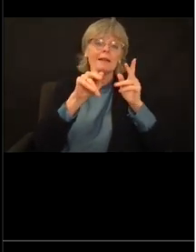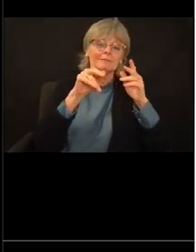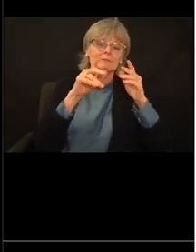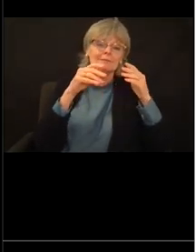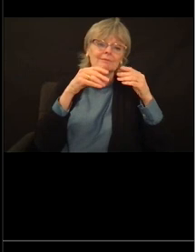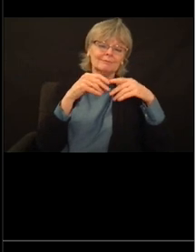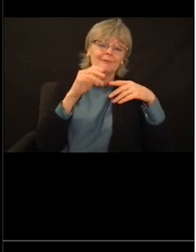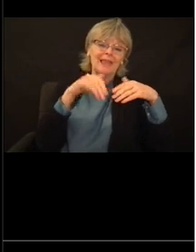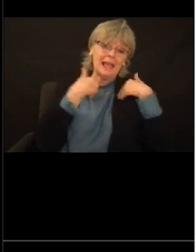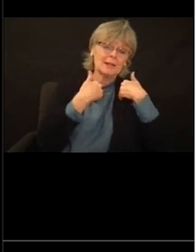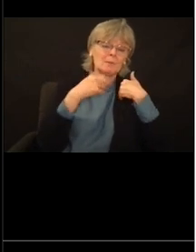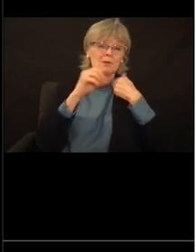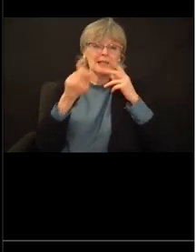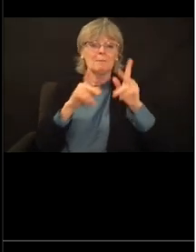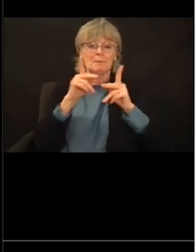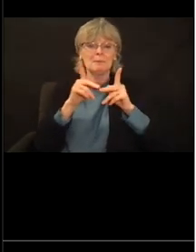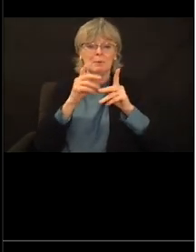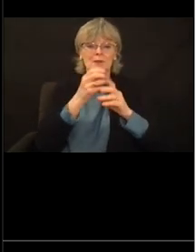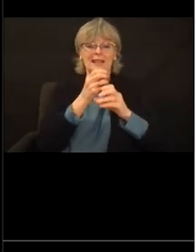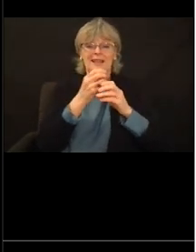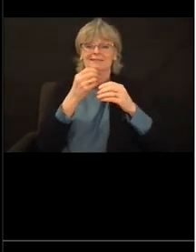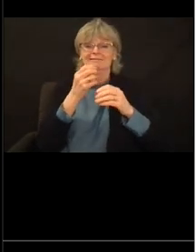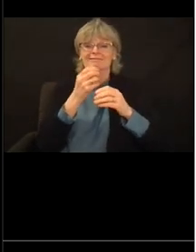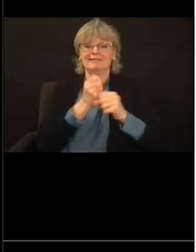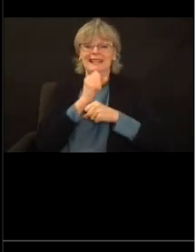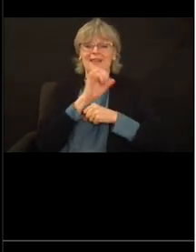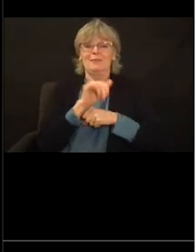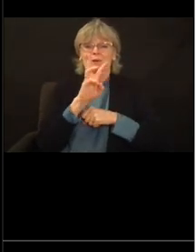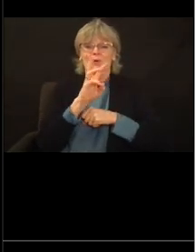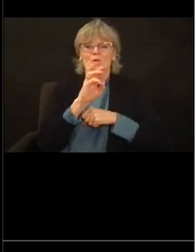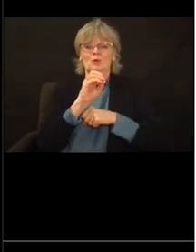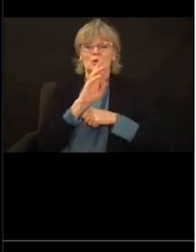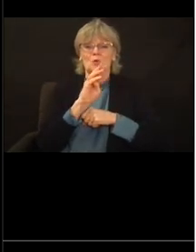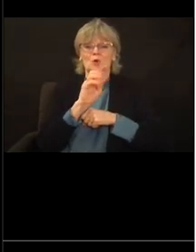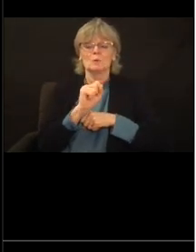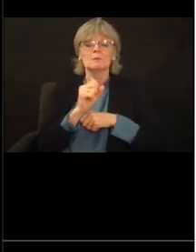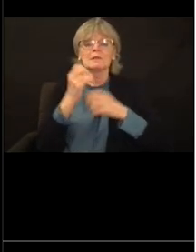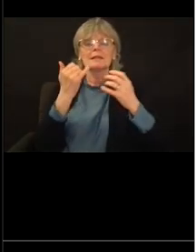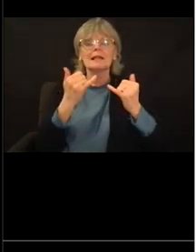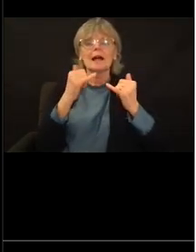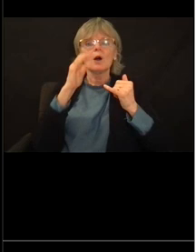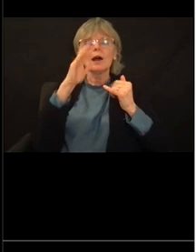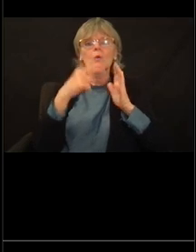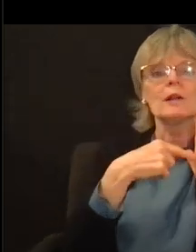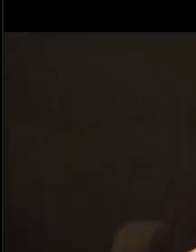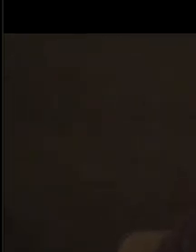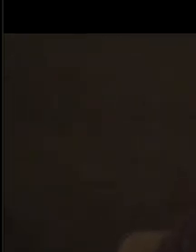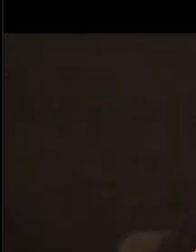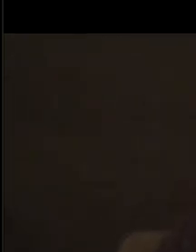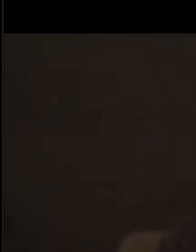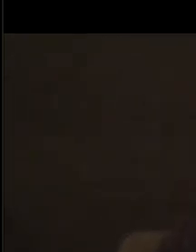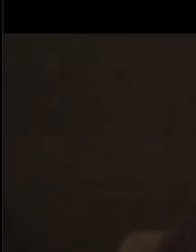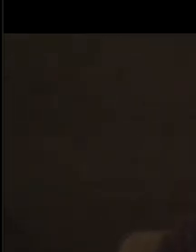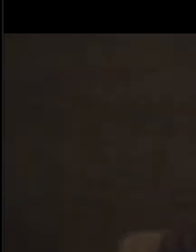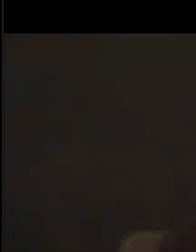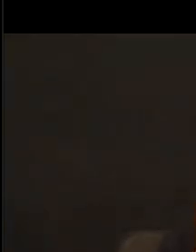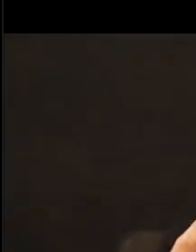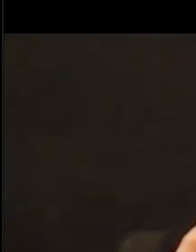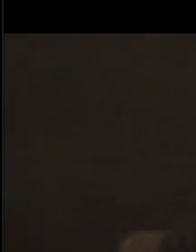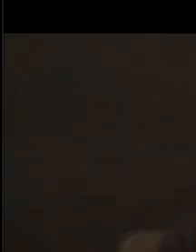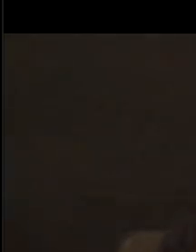gonna stop sharing my screen because I want to show you an actual tapeworm. We have a specimen.